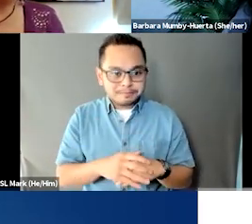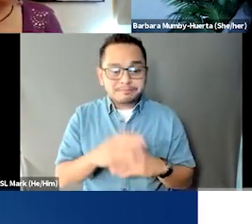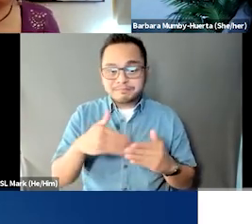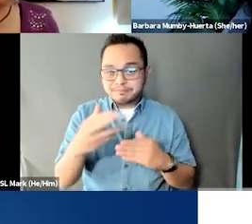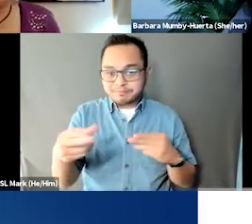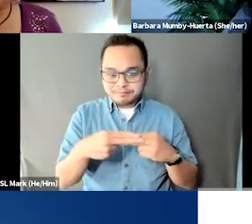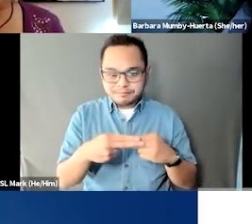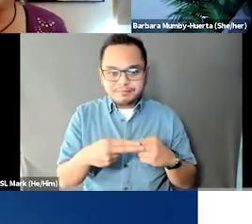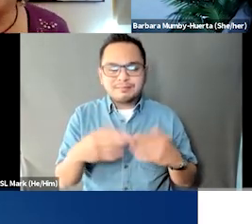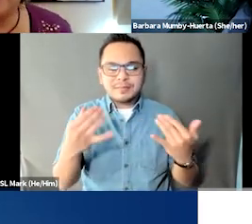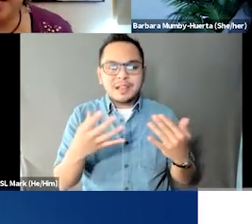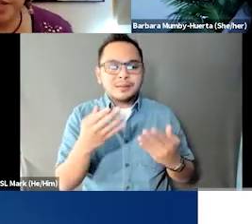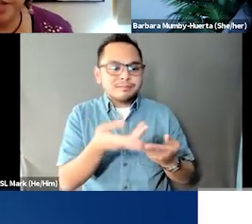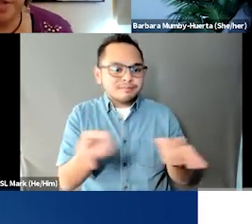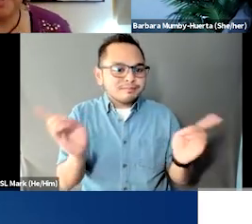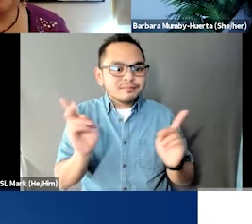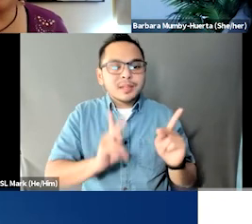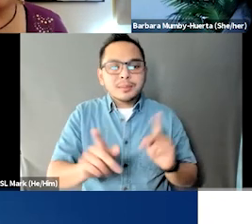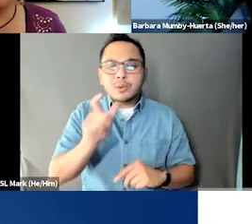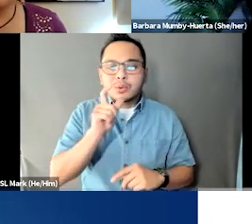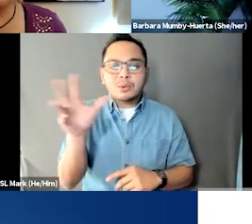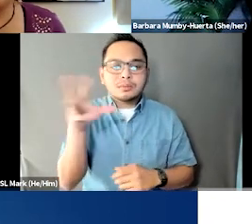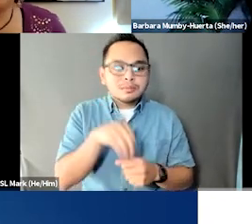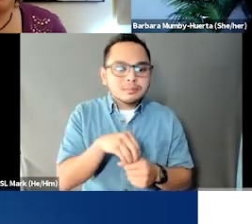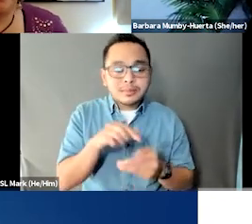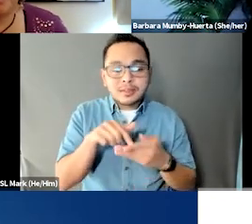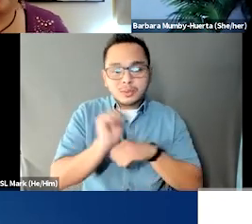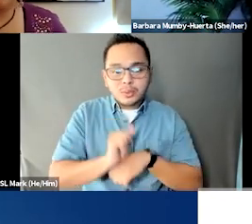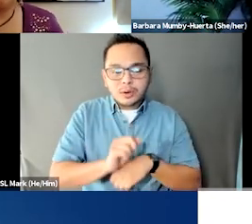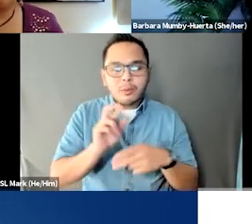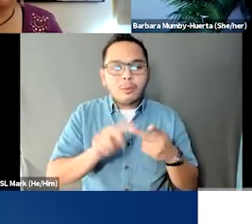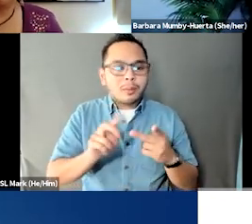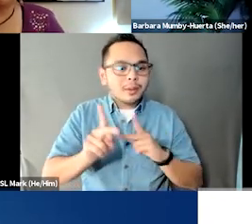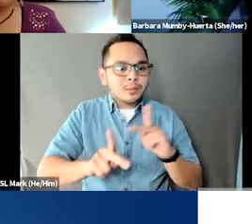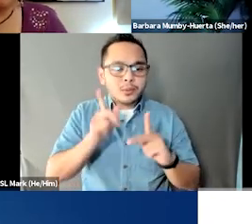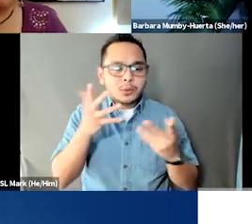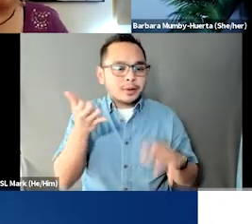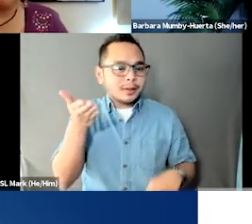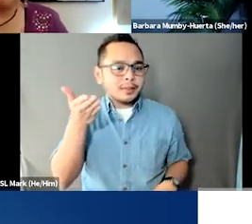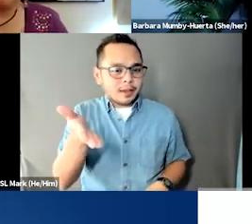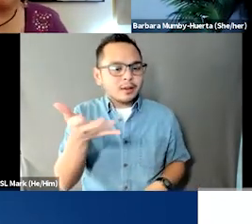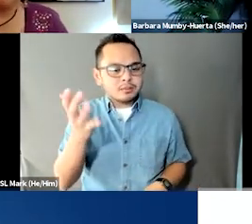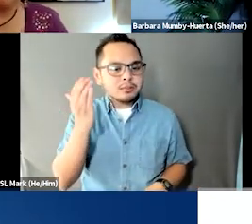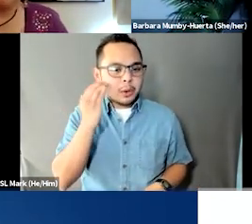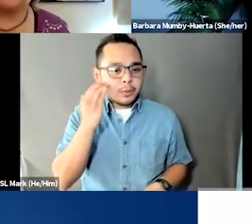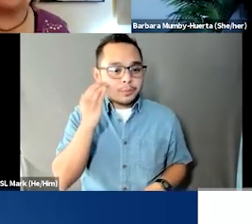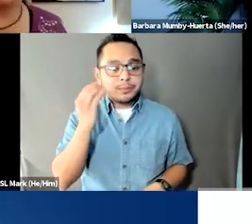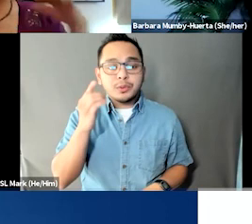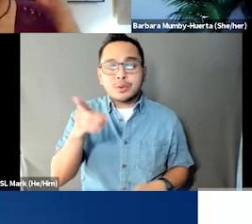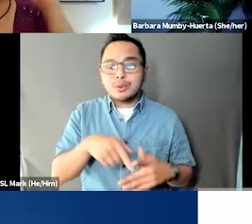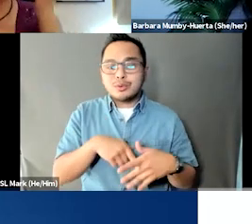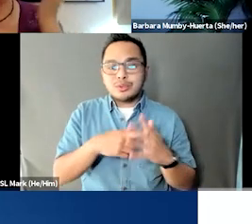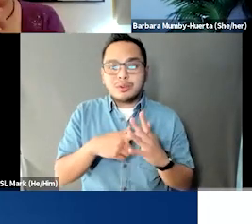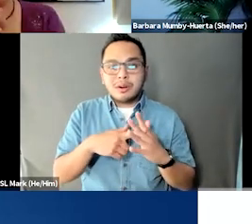So I do want to say, for any of you getting into this work, or some of you that are already there, you know this. When you're pioneering something, there